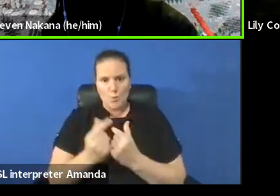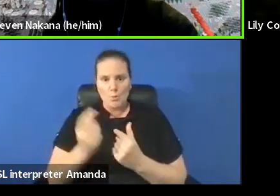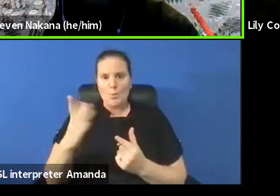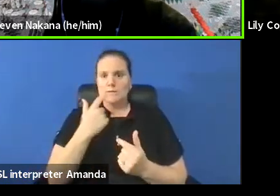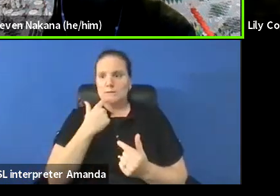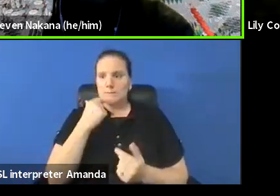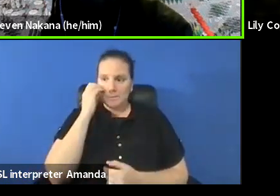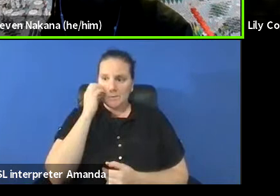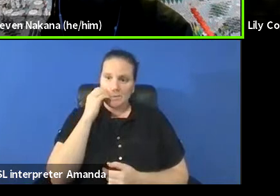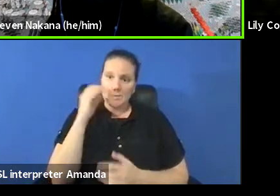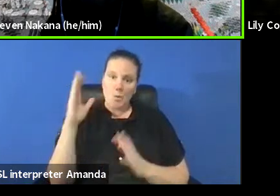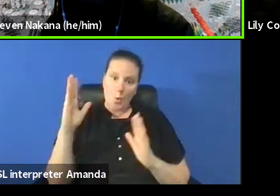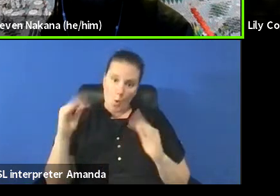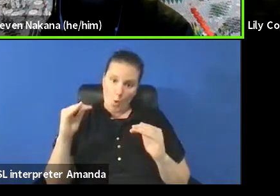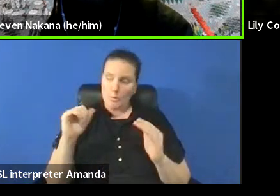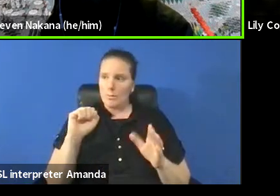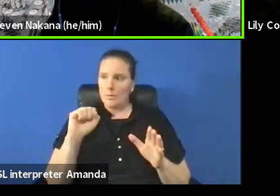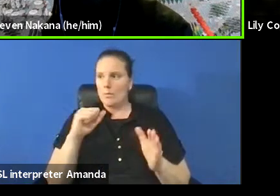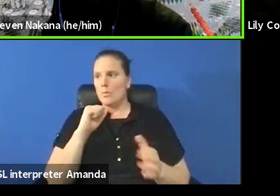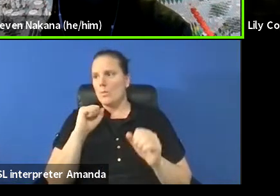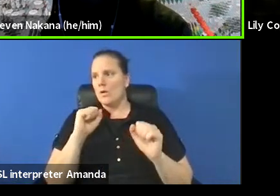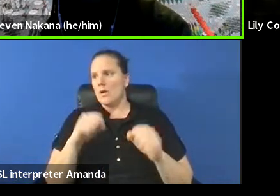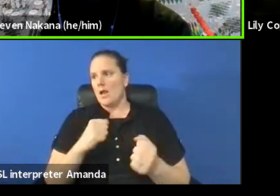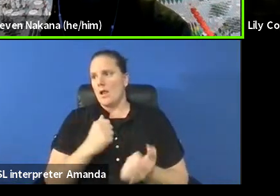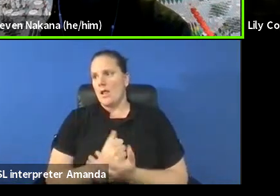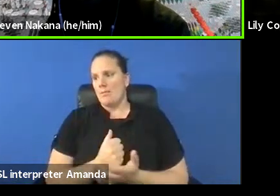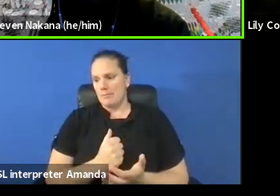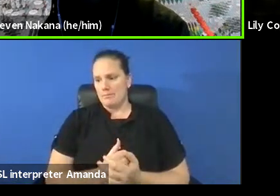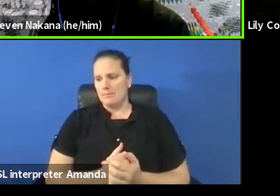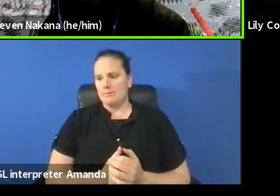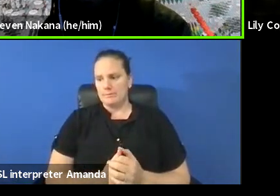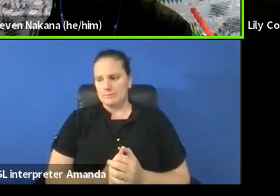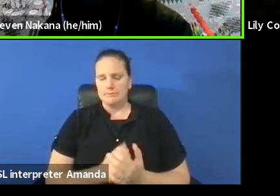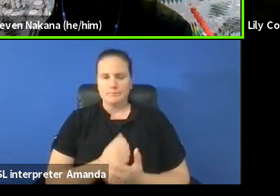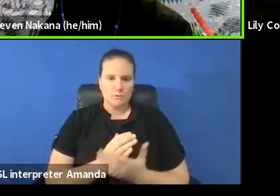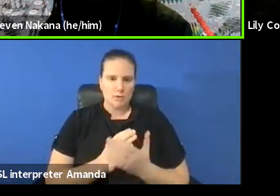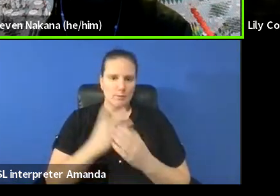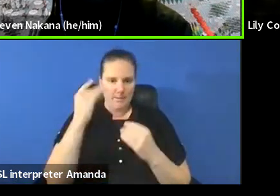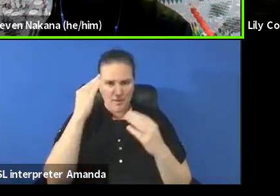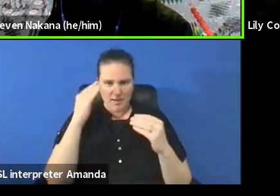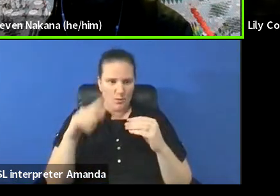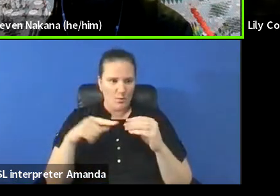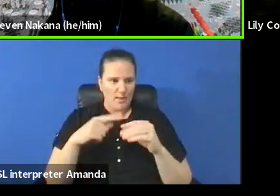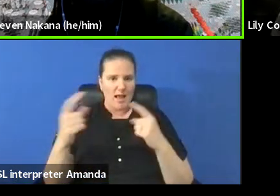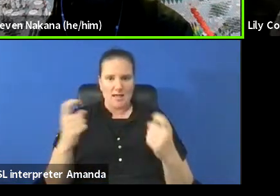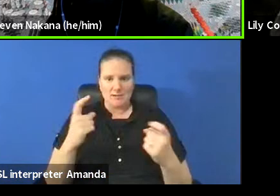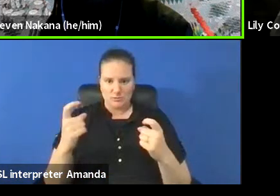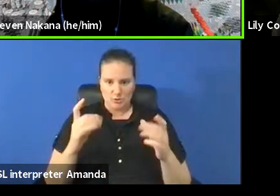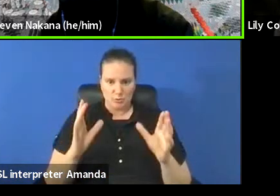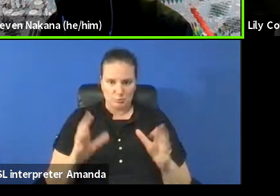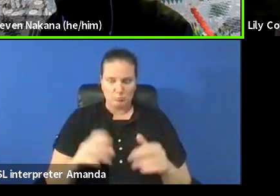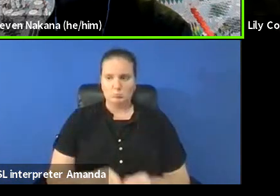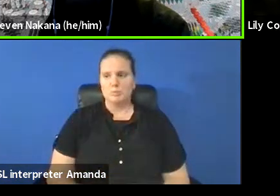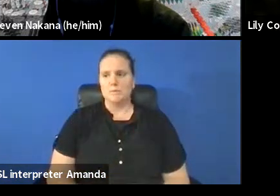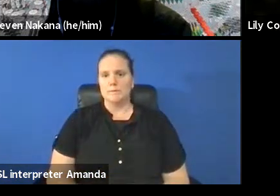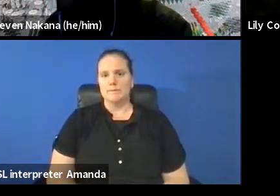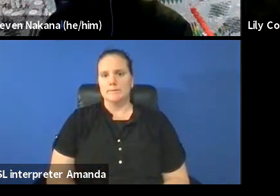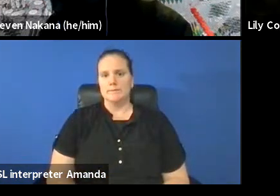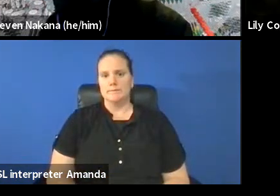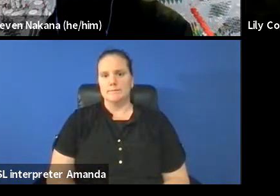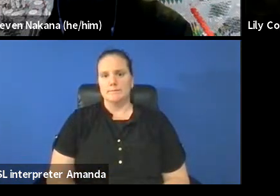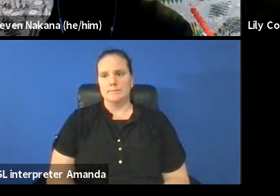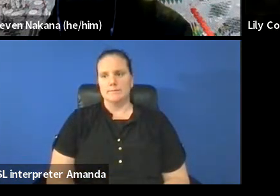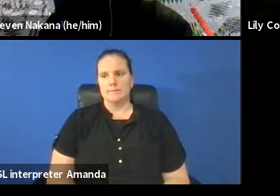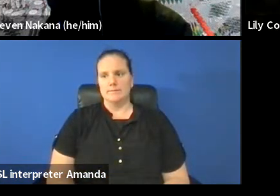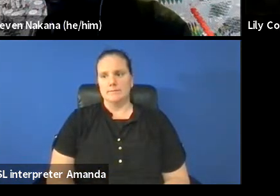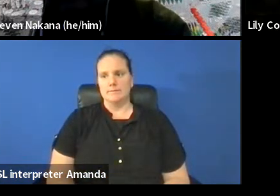And hopefully we can help to answer some of our thinking when they ask their questions. Yeah. There was a